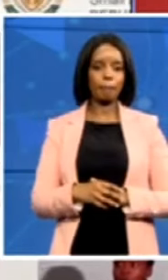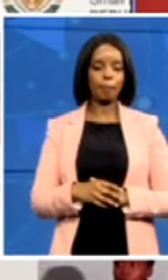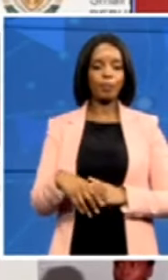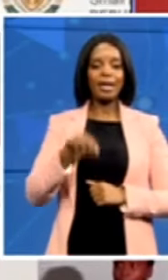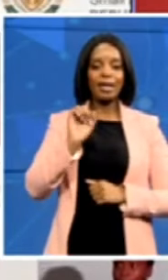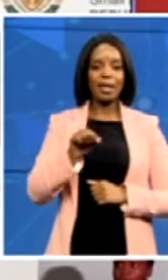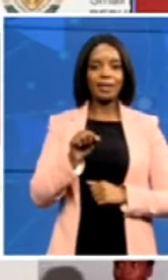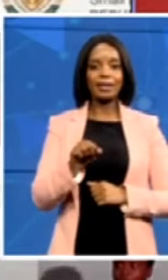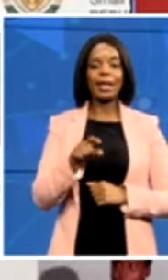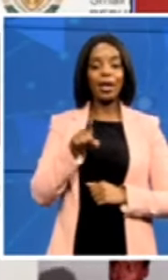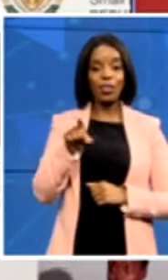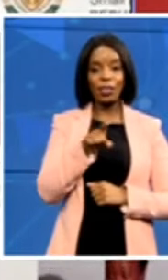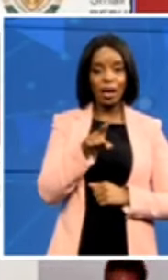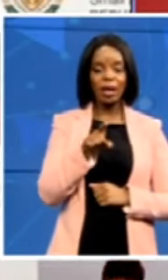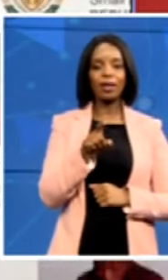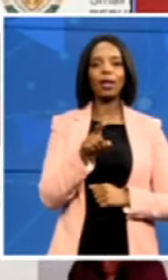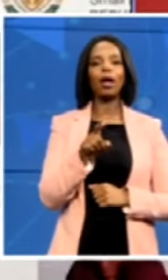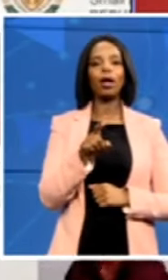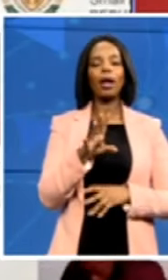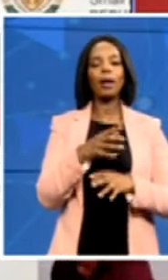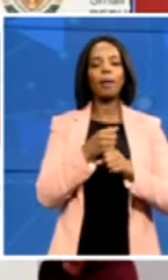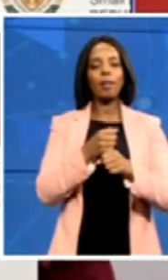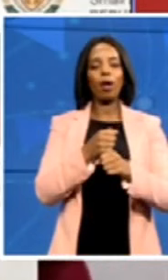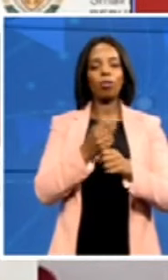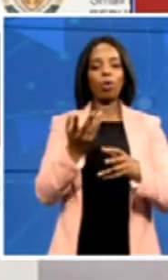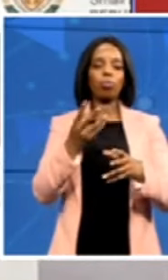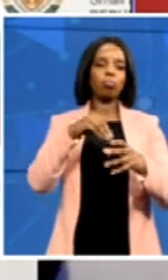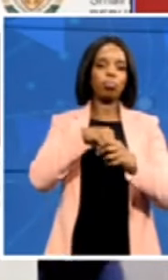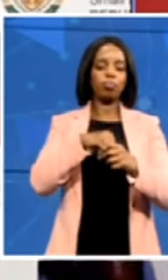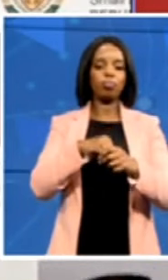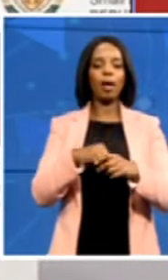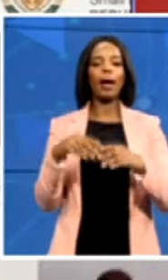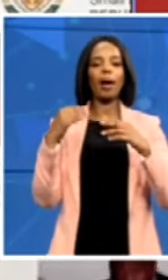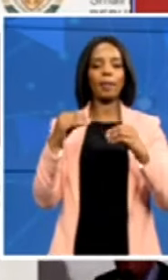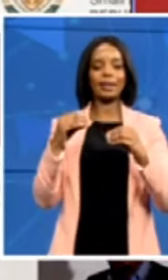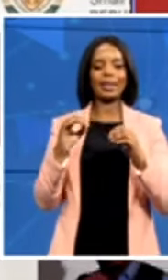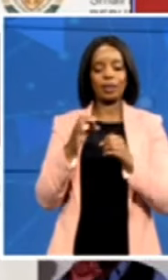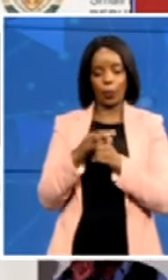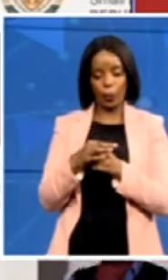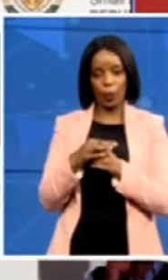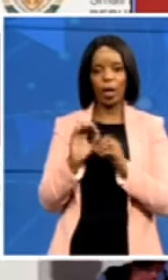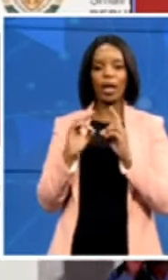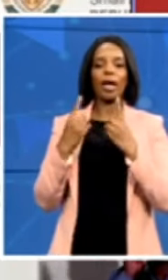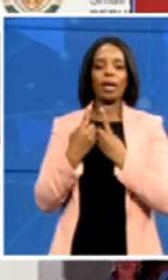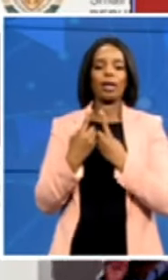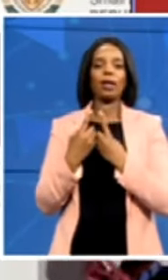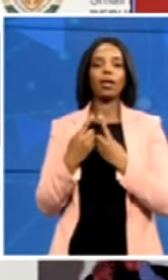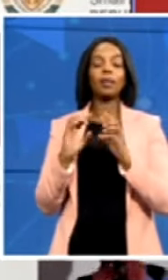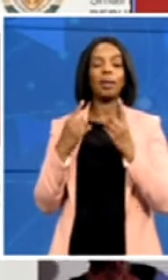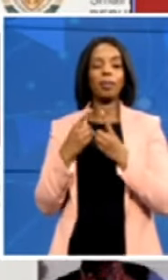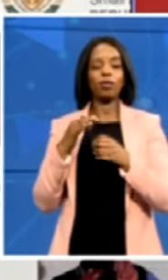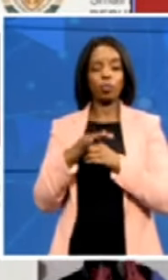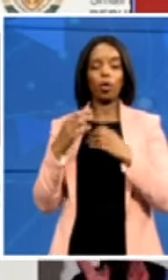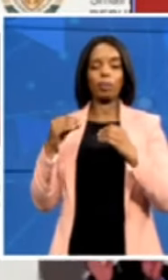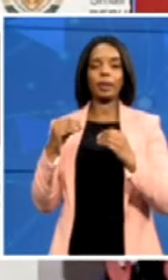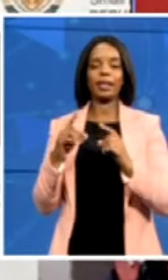to the Department of Small Businesses, but they're not exempted if they are not, they are owned by non-nationals, because